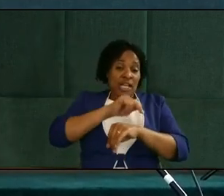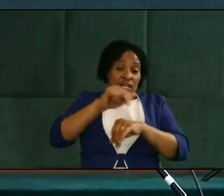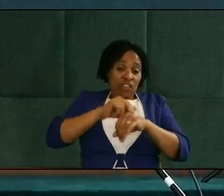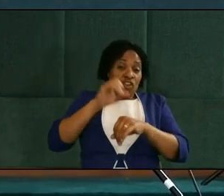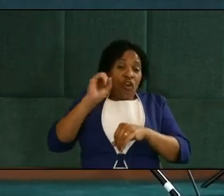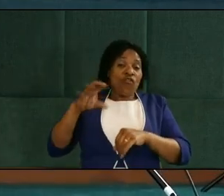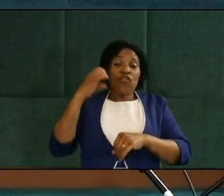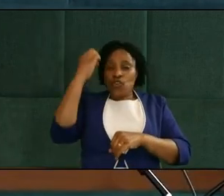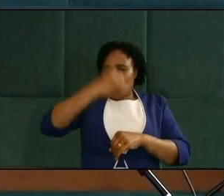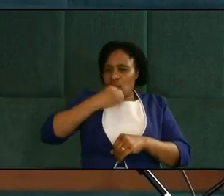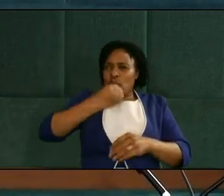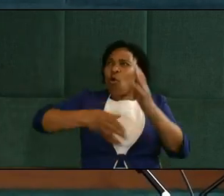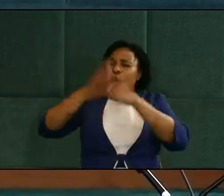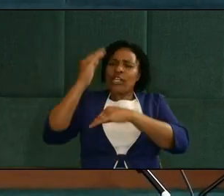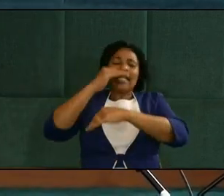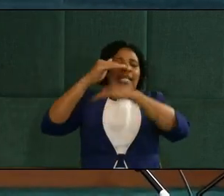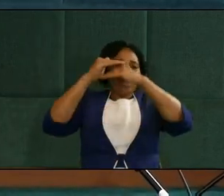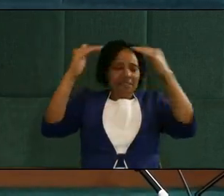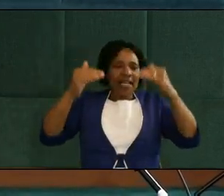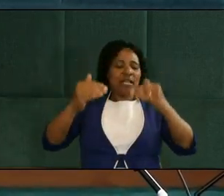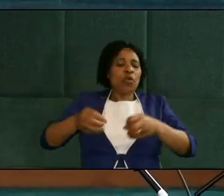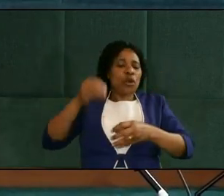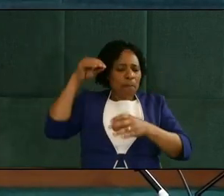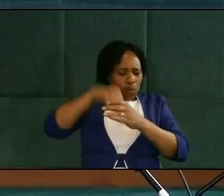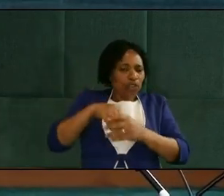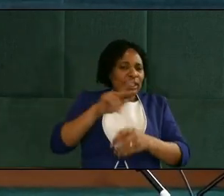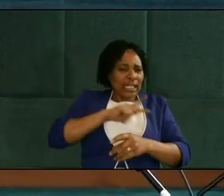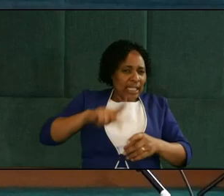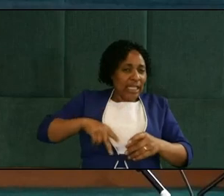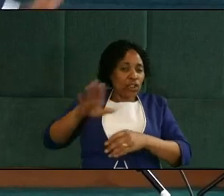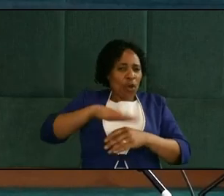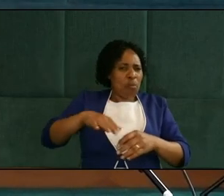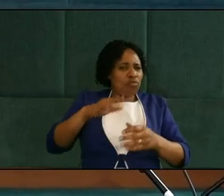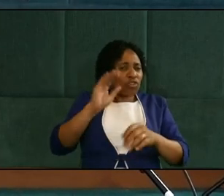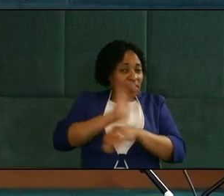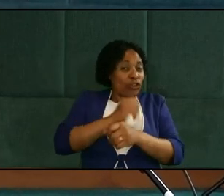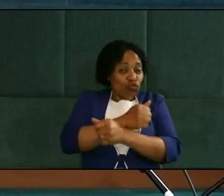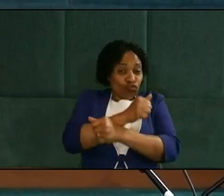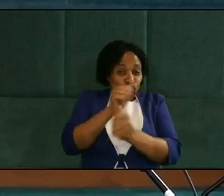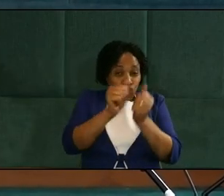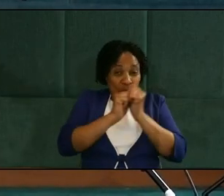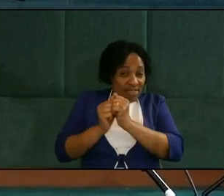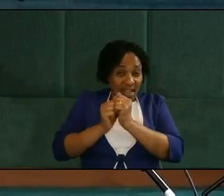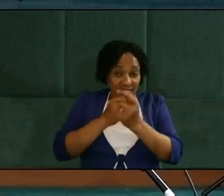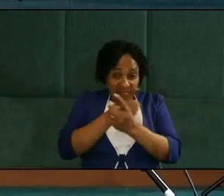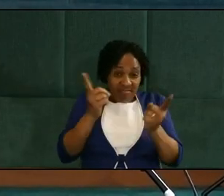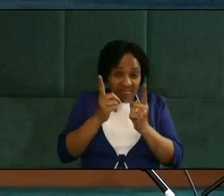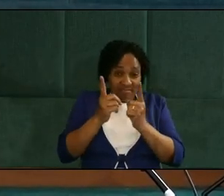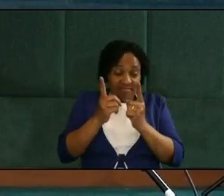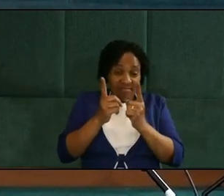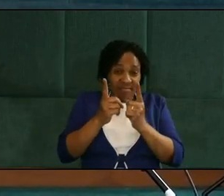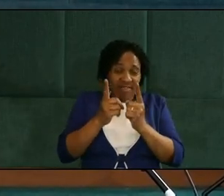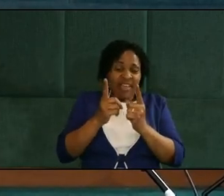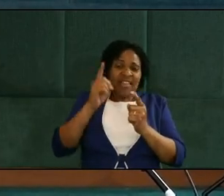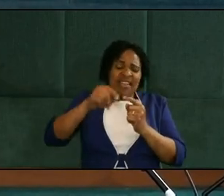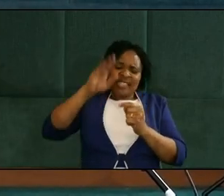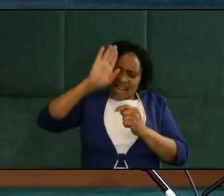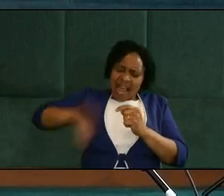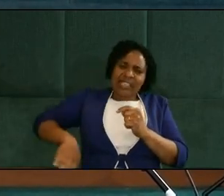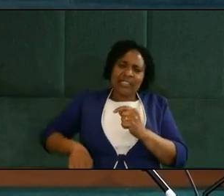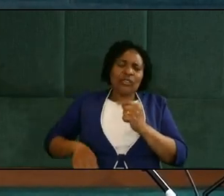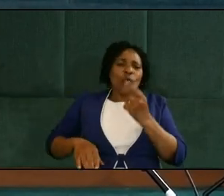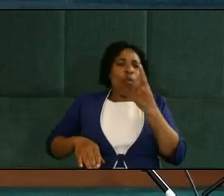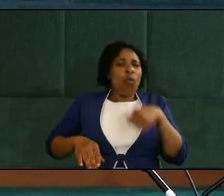the God of heaven will put in his kingdom. Is the church with me? Four kingdoms already gone, one is left, and that the last one is the